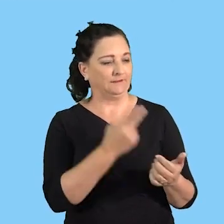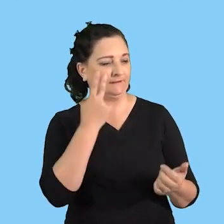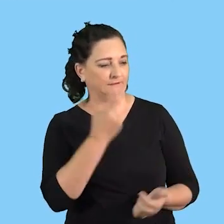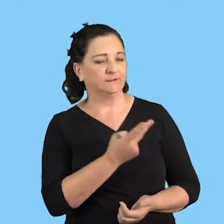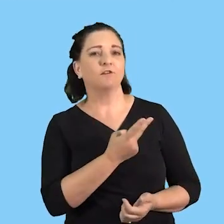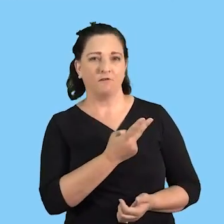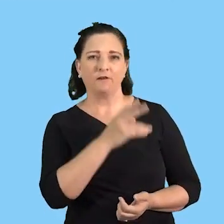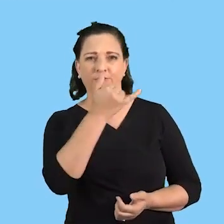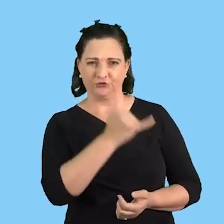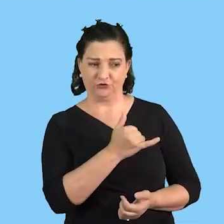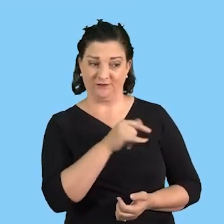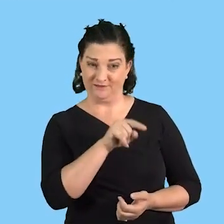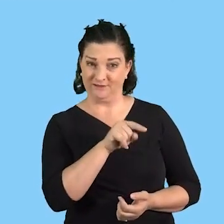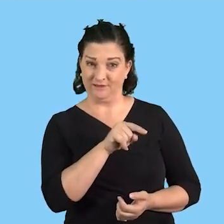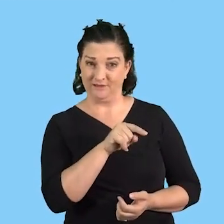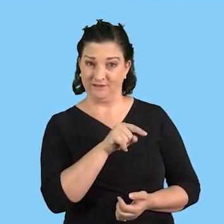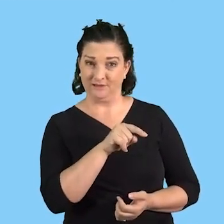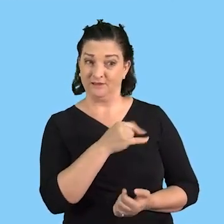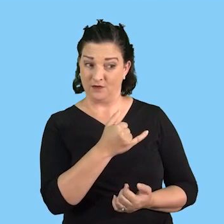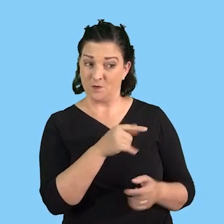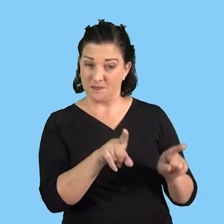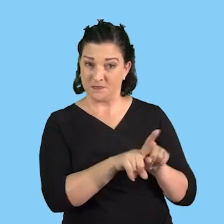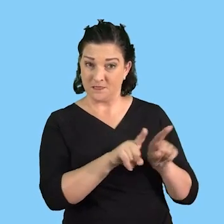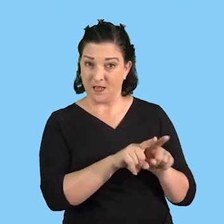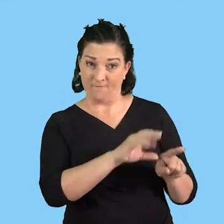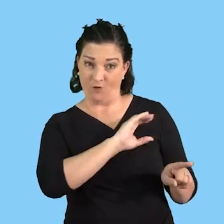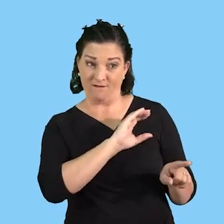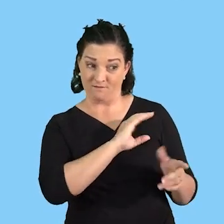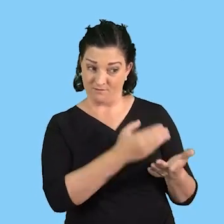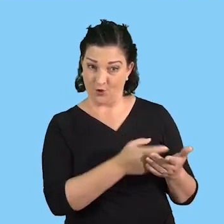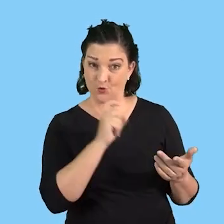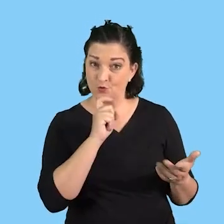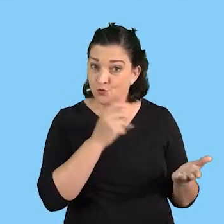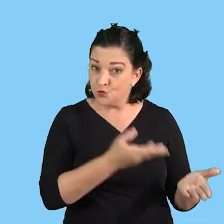and check, does this product sing for our customers when they use it?